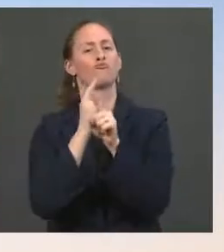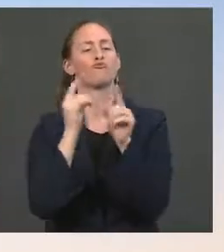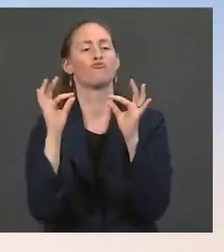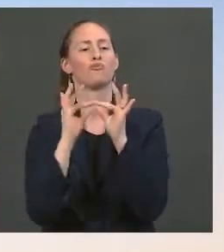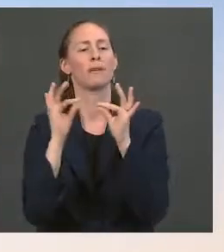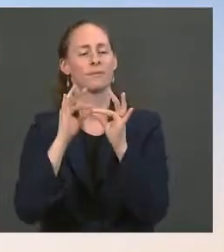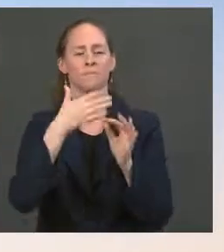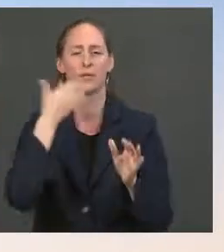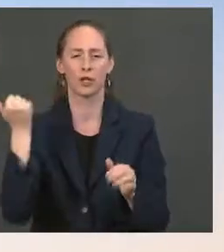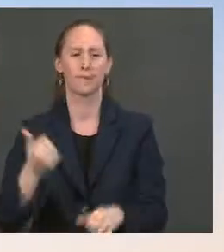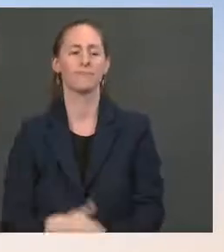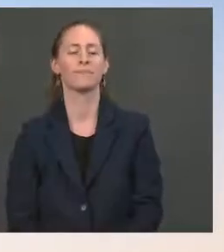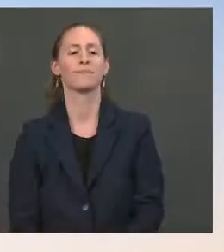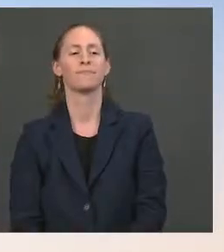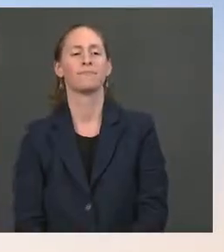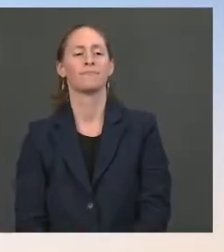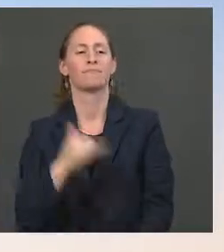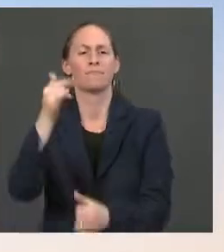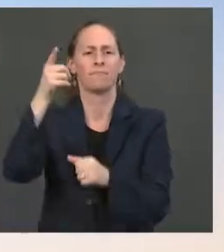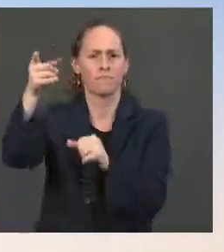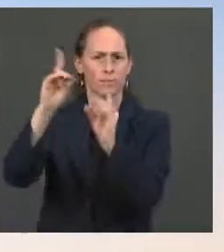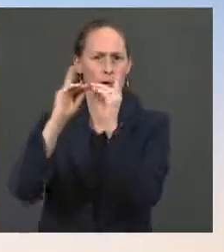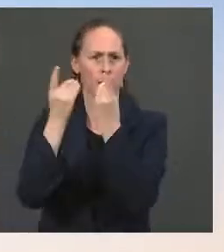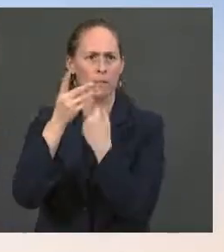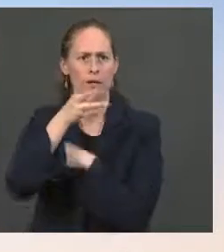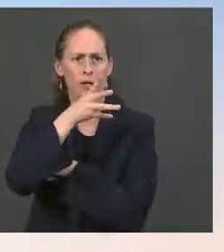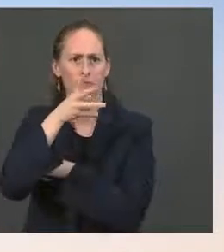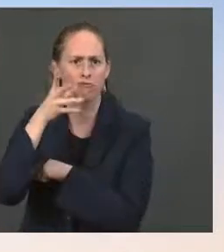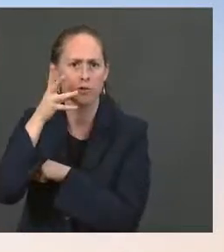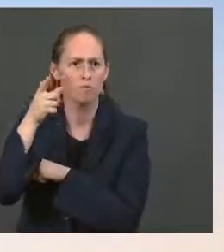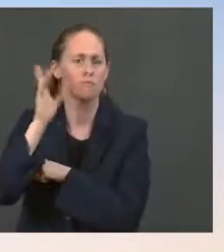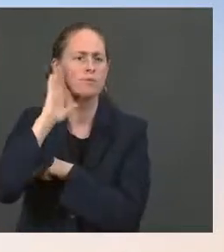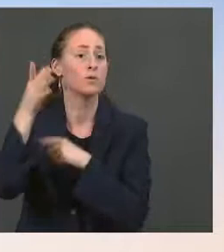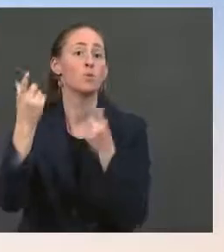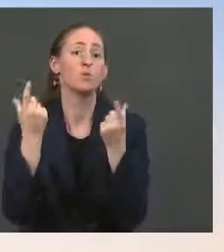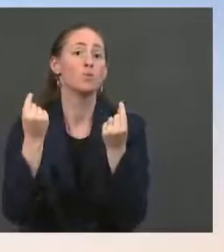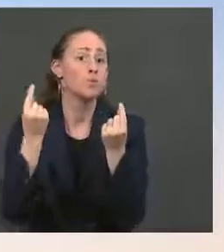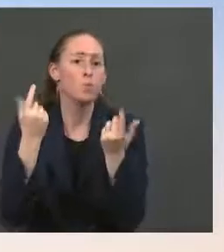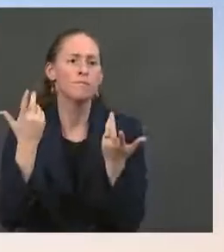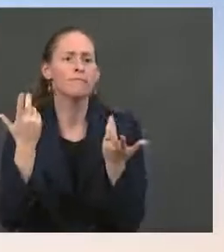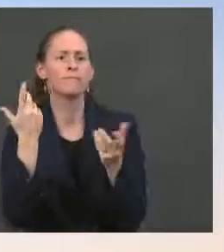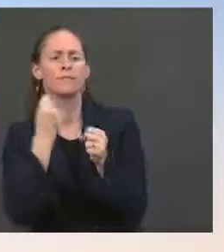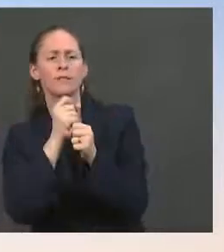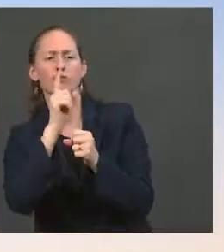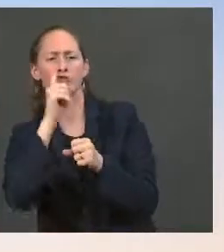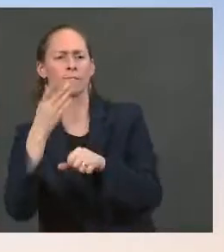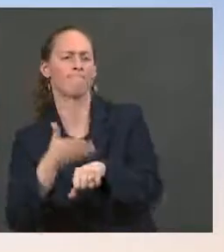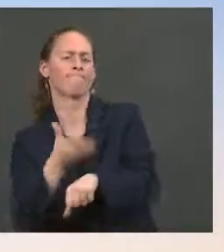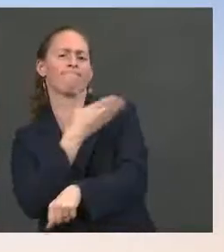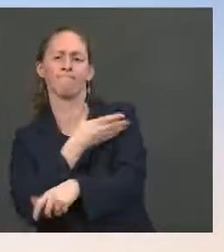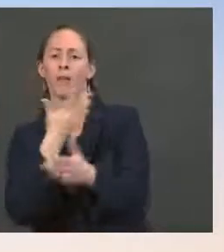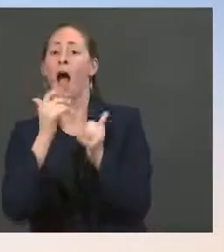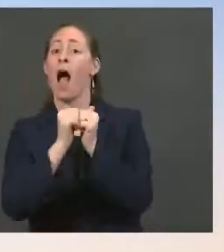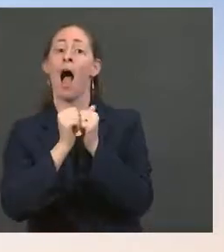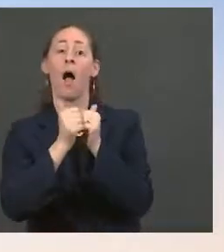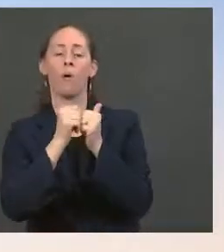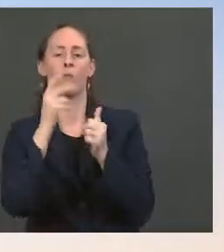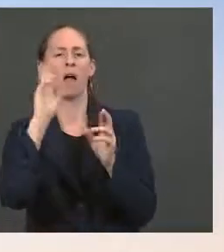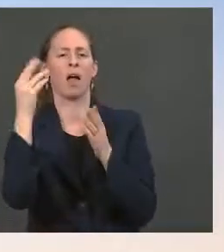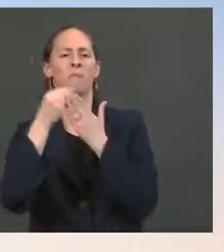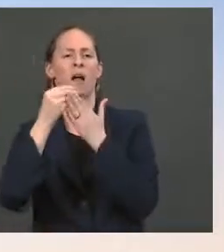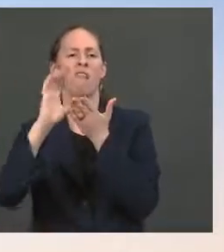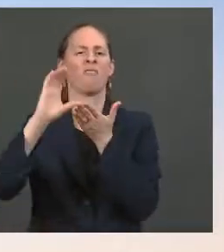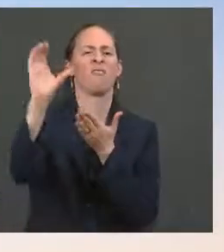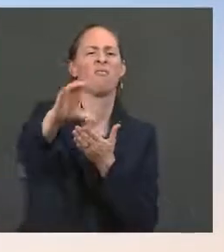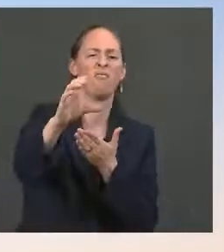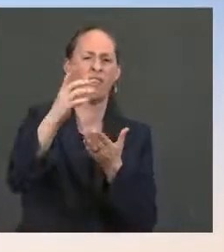announcing the new Food Supply Chain Loan Guarantee Program, using $100 million in American Rescue Plan funds to leverage hundreds of